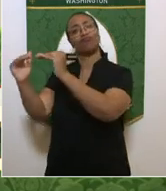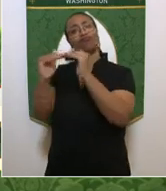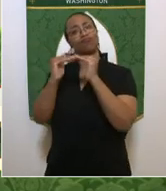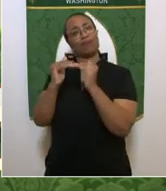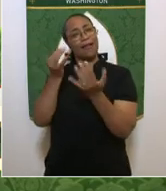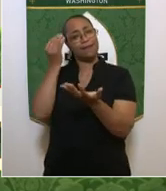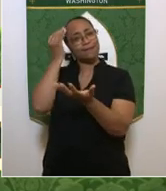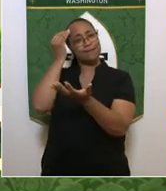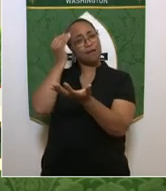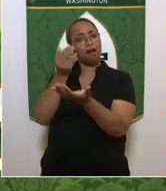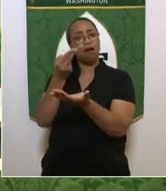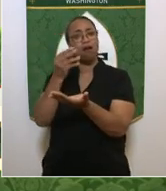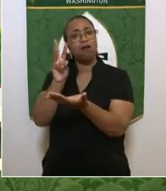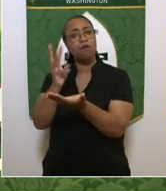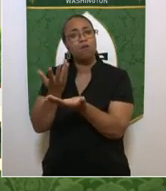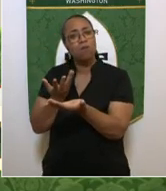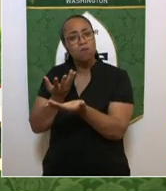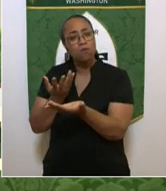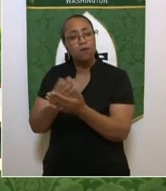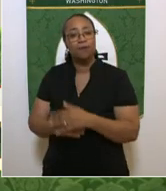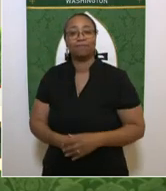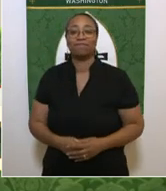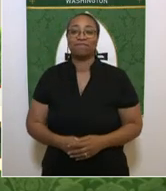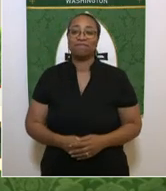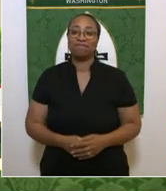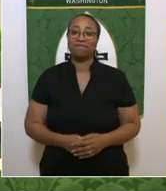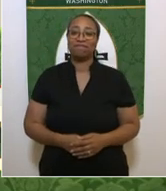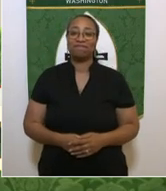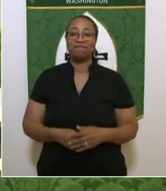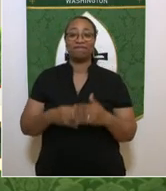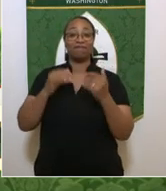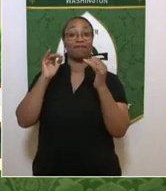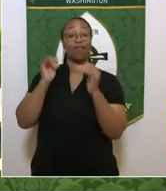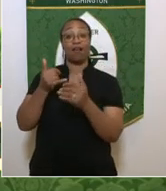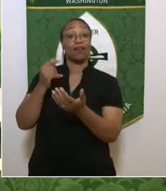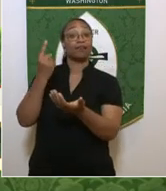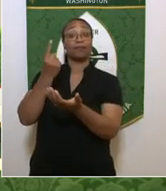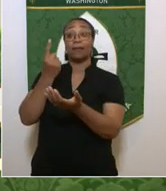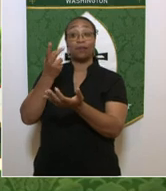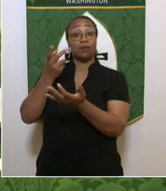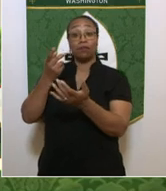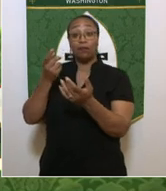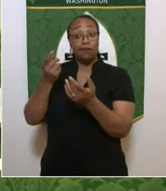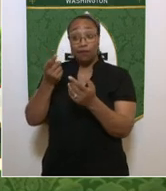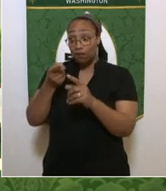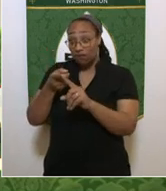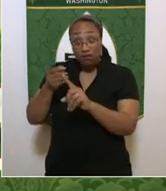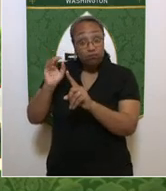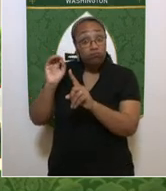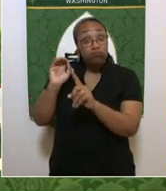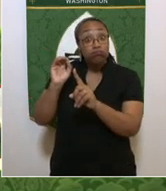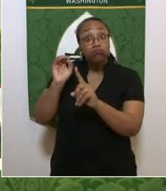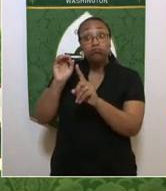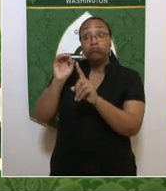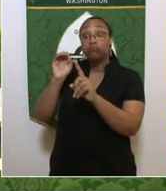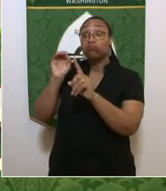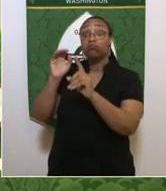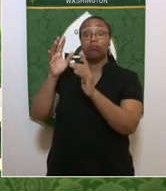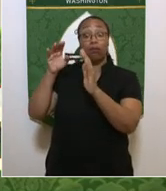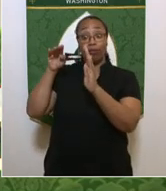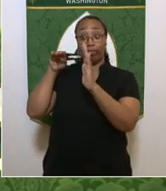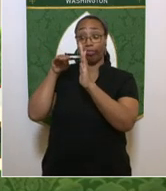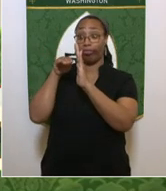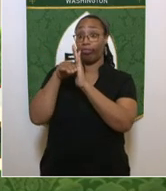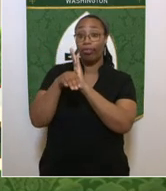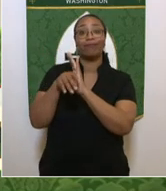experience something that we haven't experienced in 100 years in the world, and that's the global pandemic. And unfortunately, you know